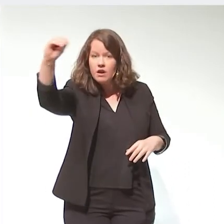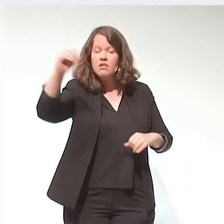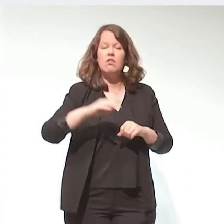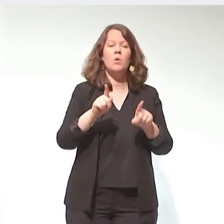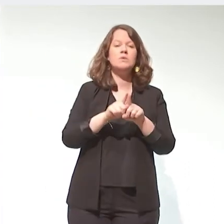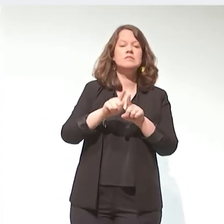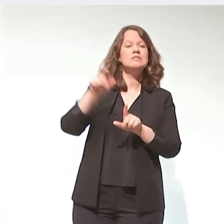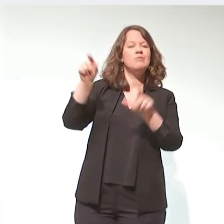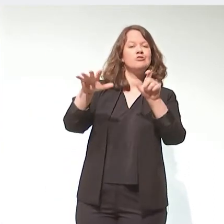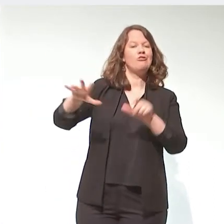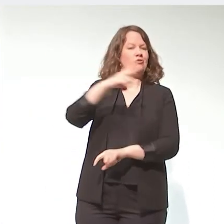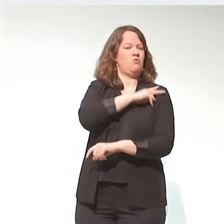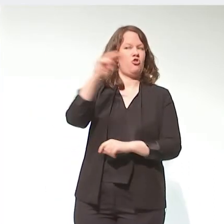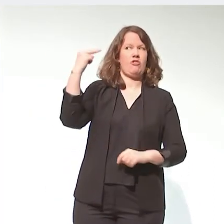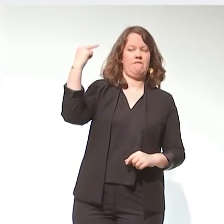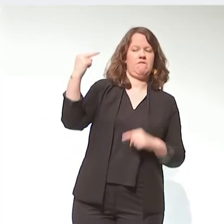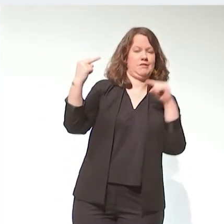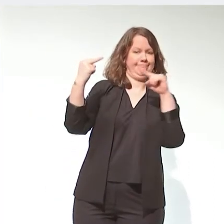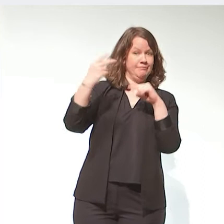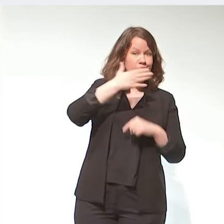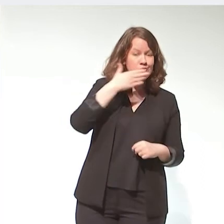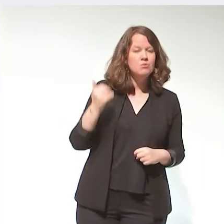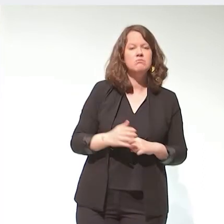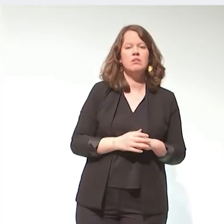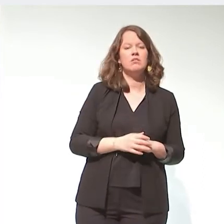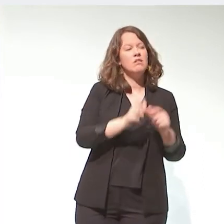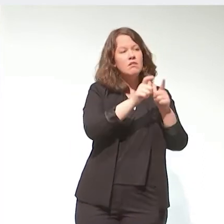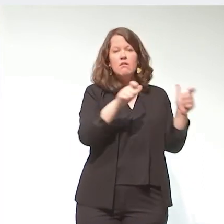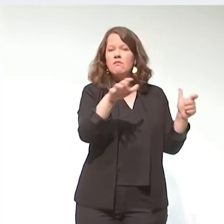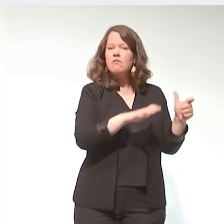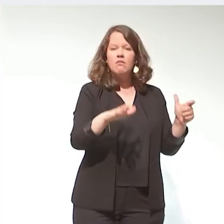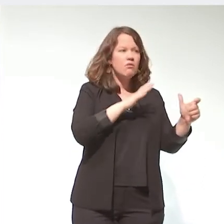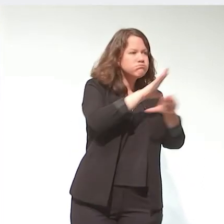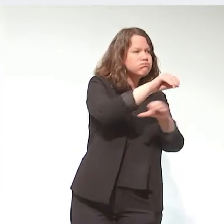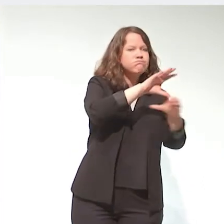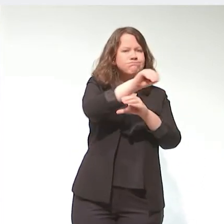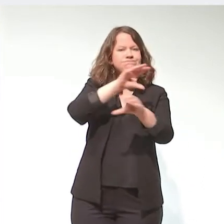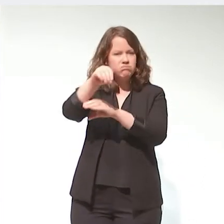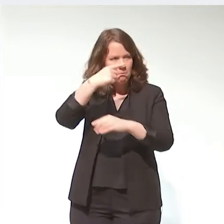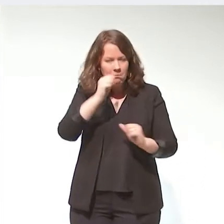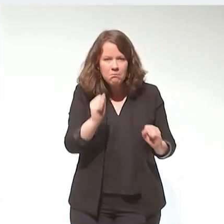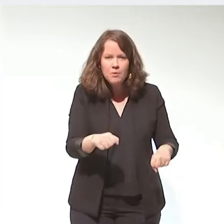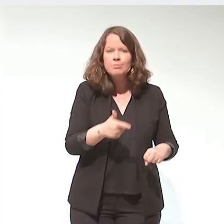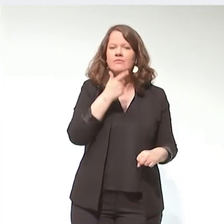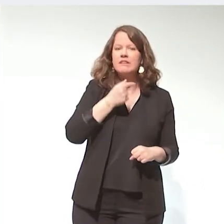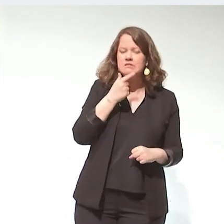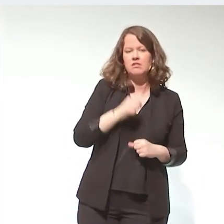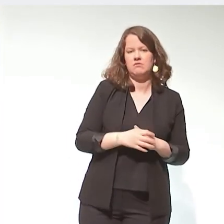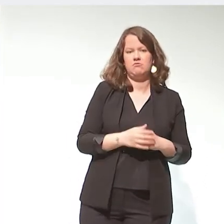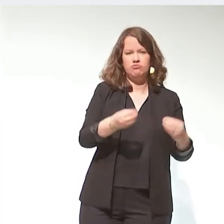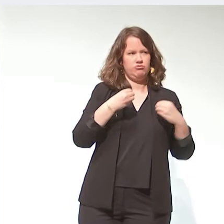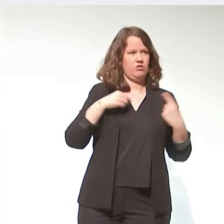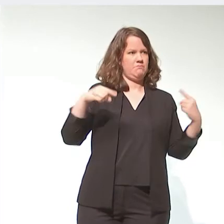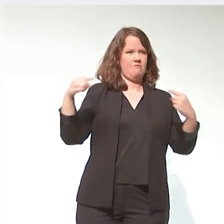The nature of the curriculum can either limit or increase the opportunities for young people with disabilities to be employed.